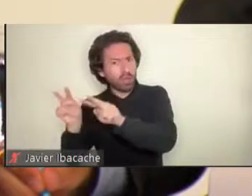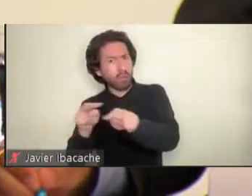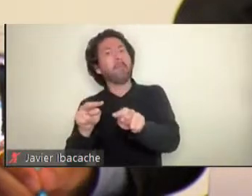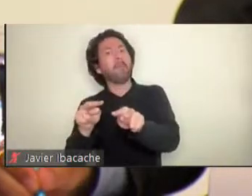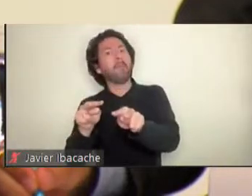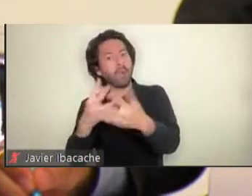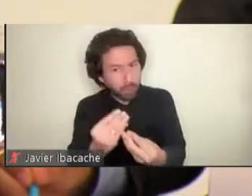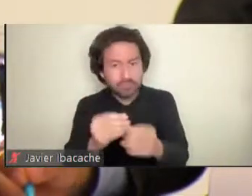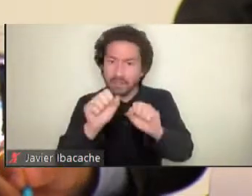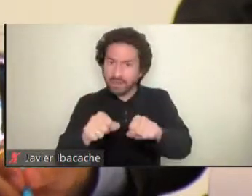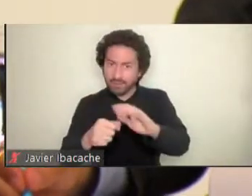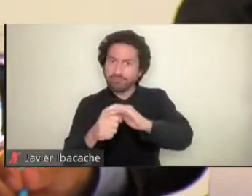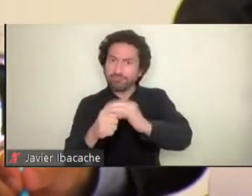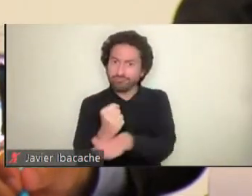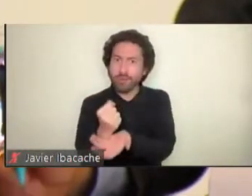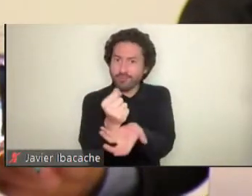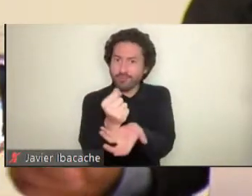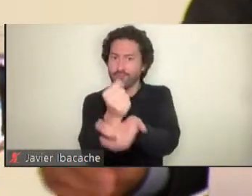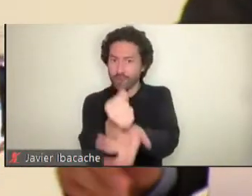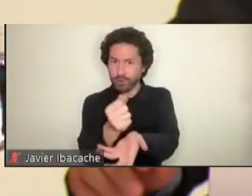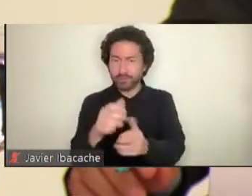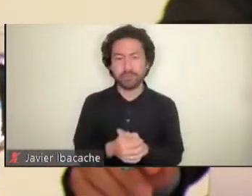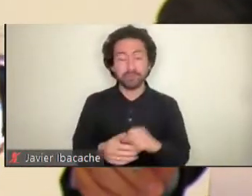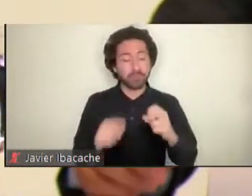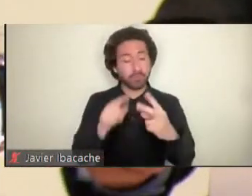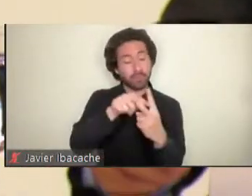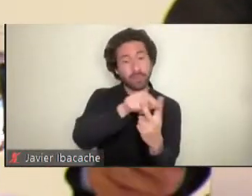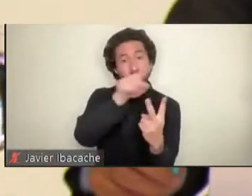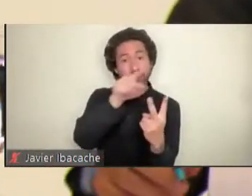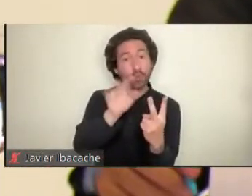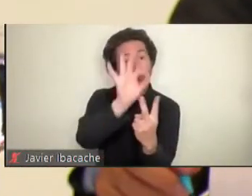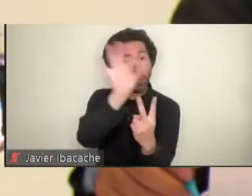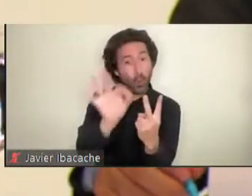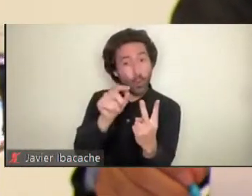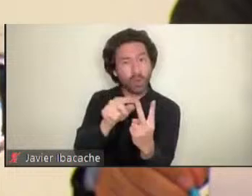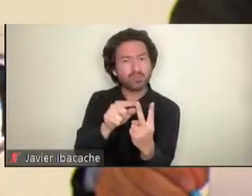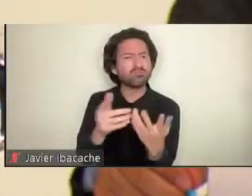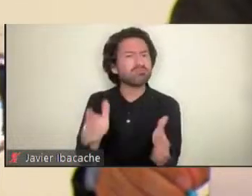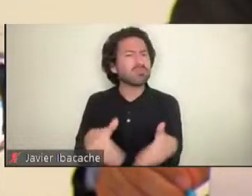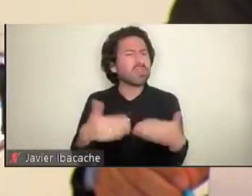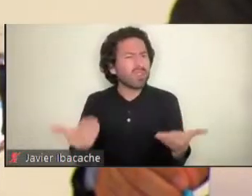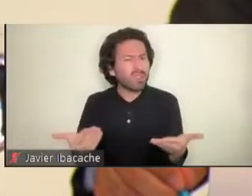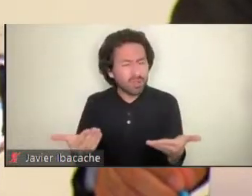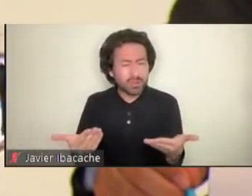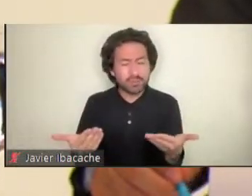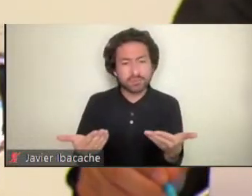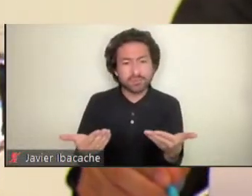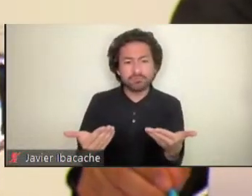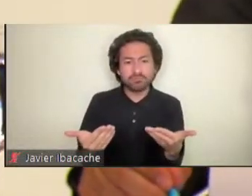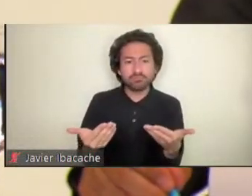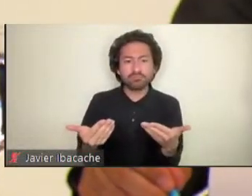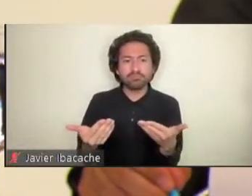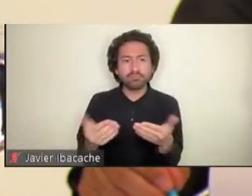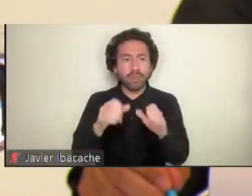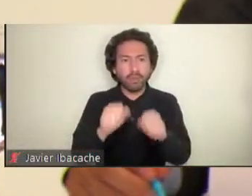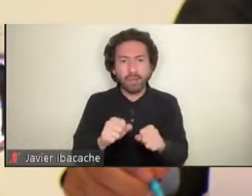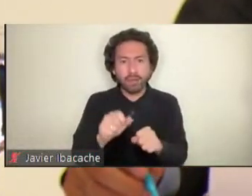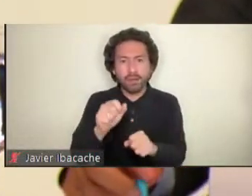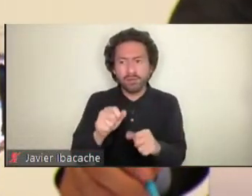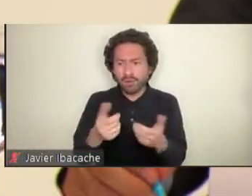research and development will increase? And on the other hand, how can we build with